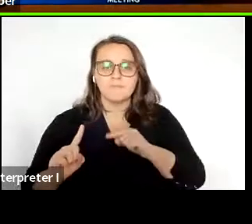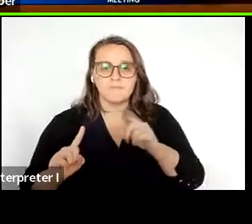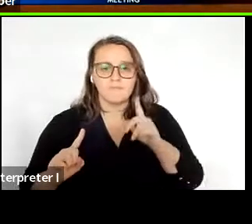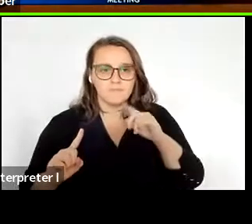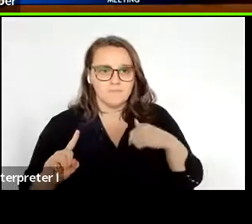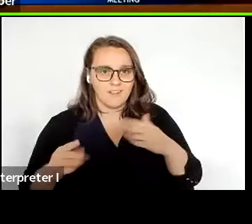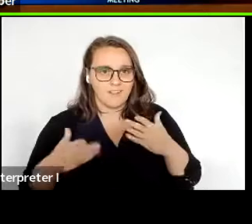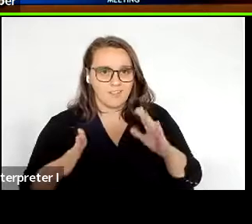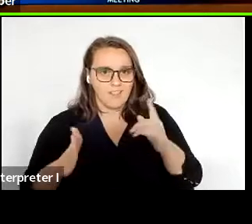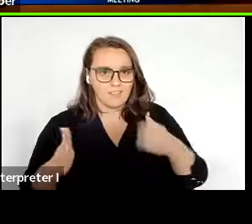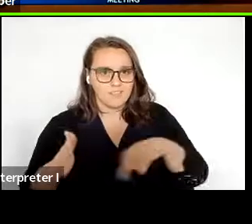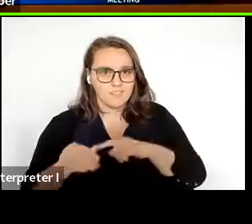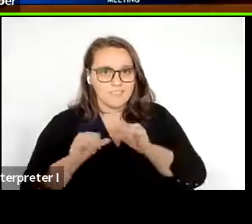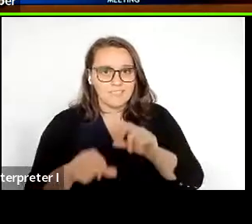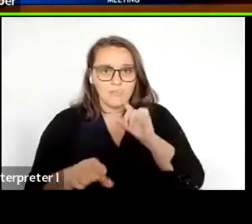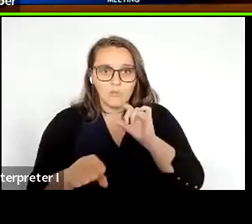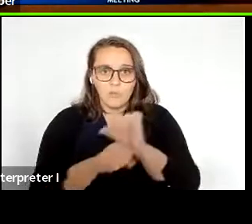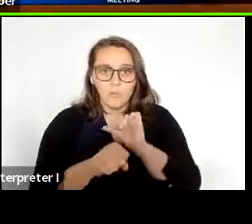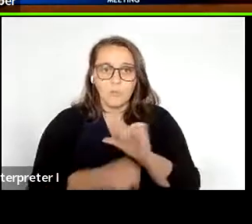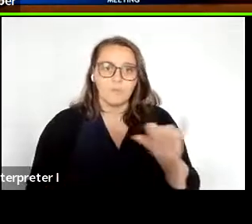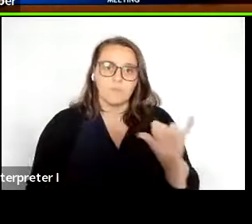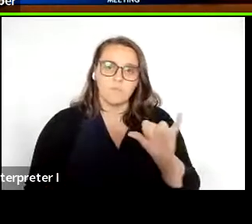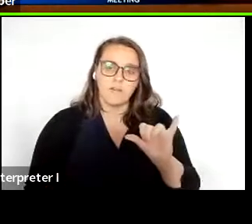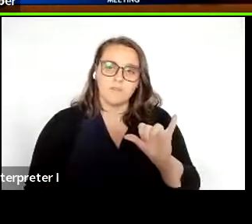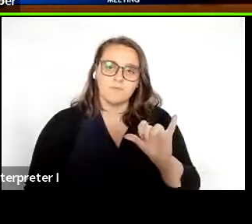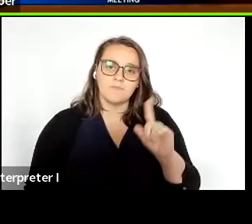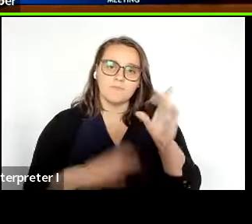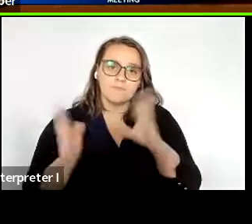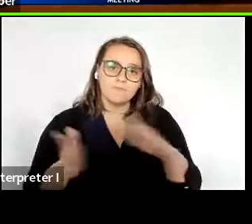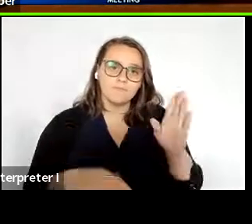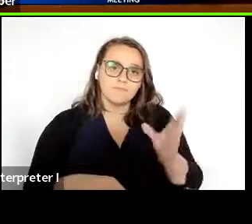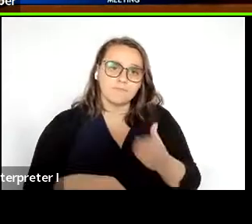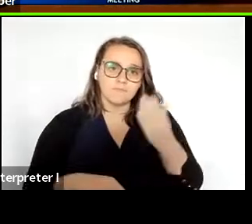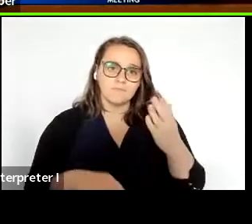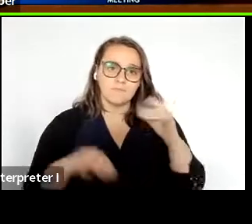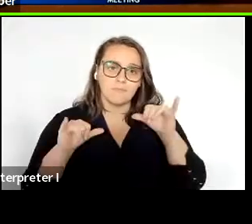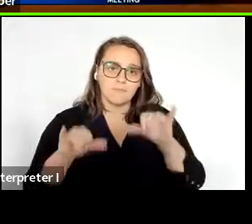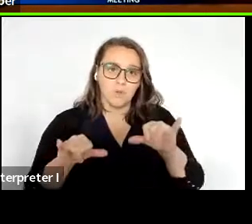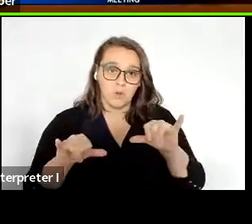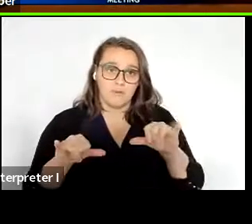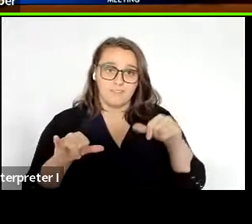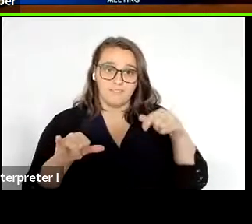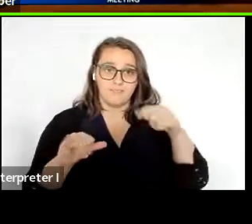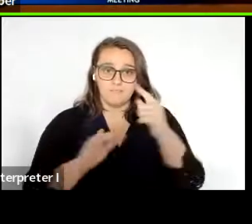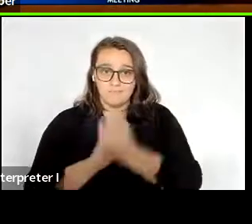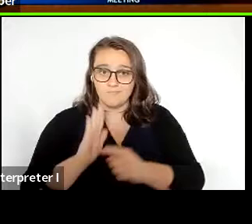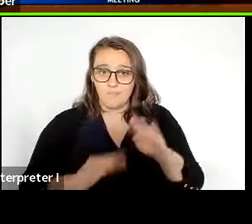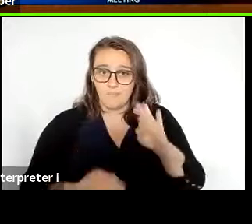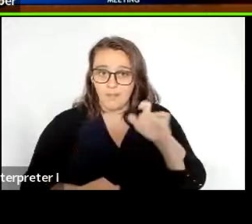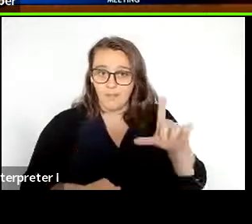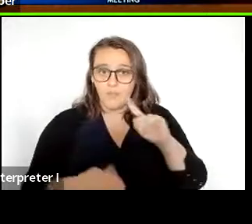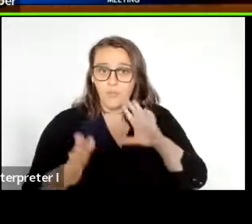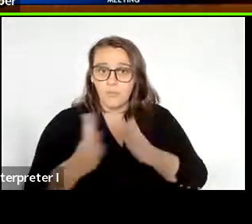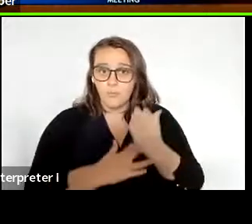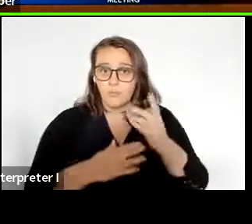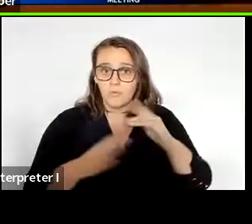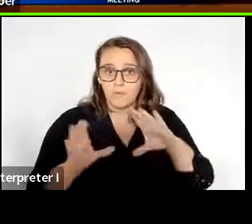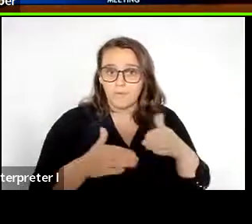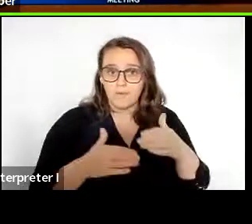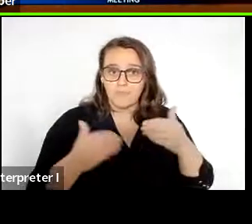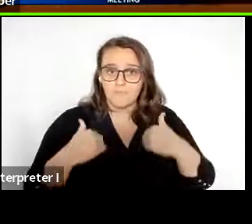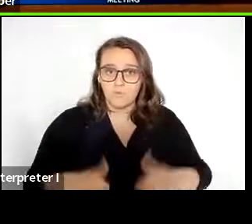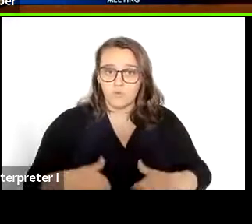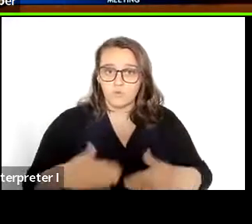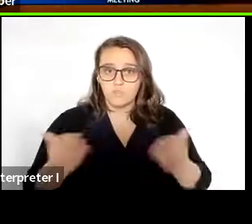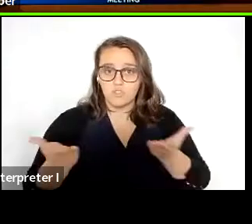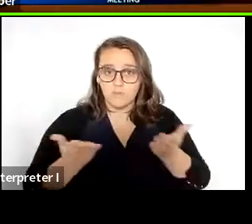to continue that work as well. I plan to move a permanent version of this legislation through the Committee on Human Services as soon as possible.